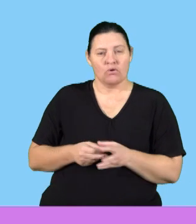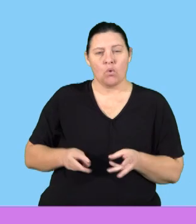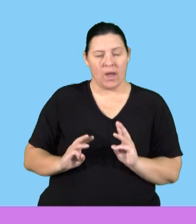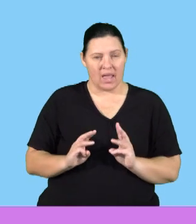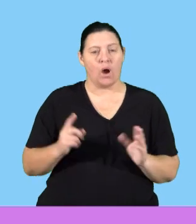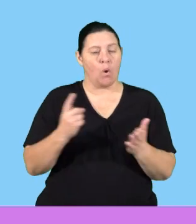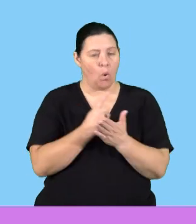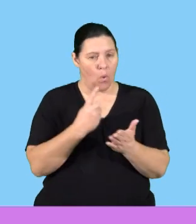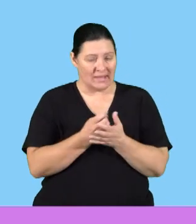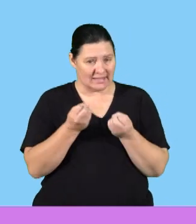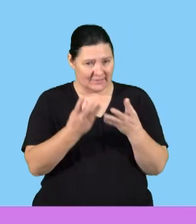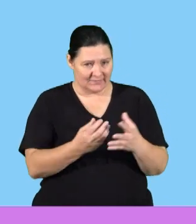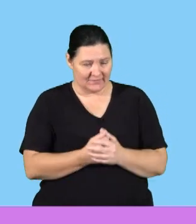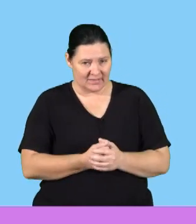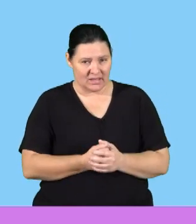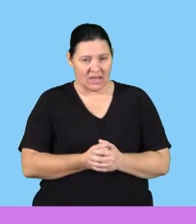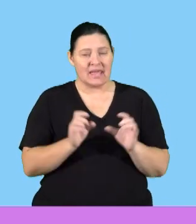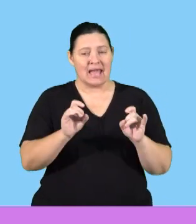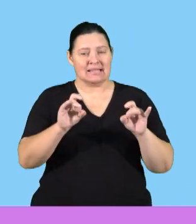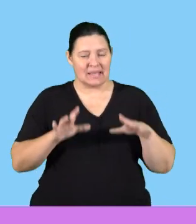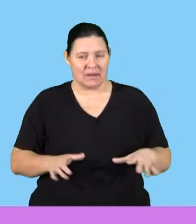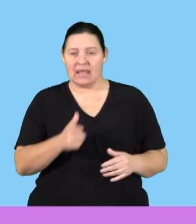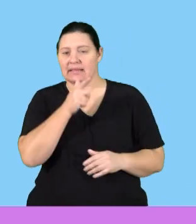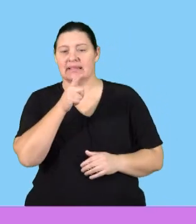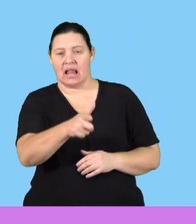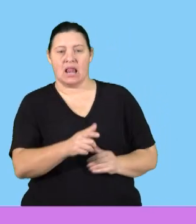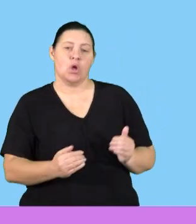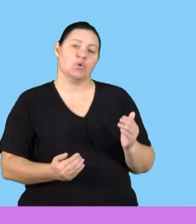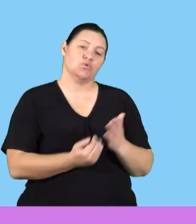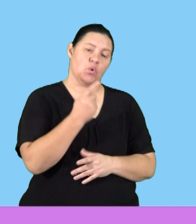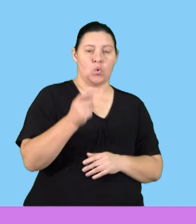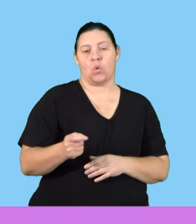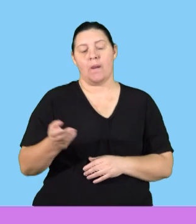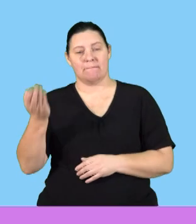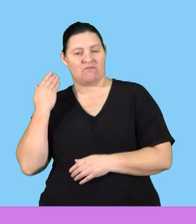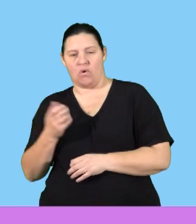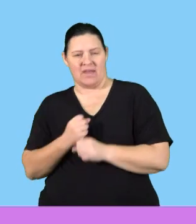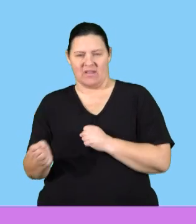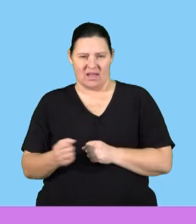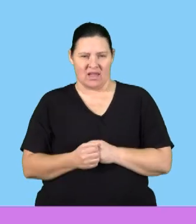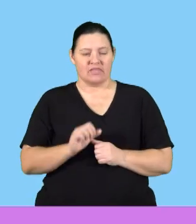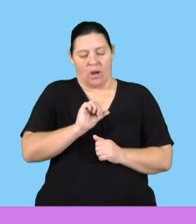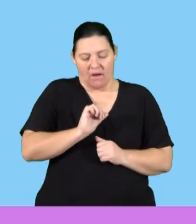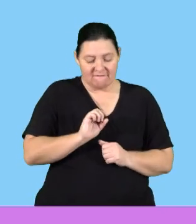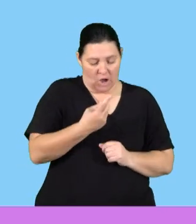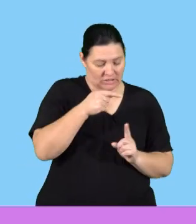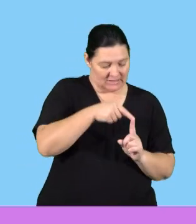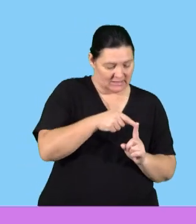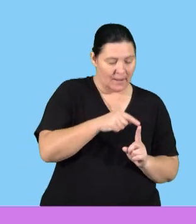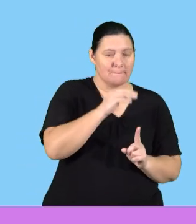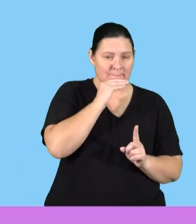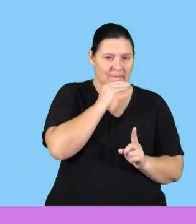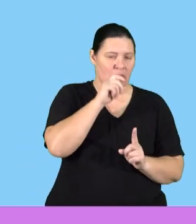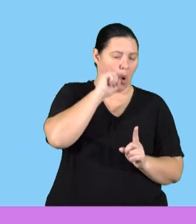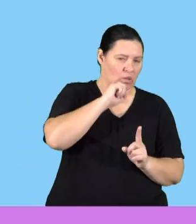such a way that always when it is given, the examiner will not tell you that this is the new, this is the previous. The order in which it